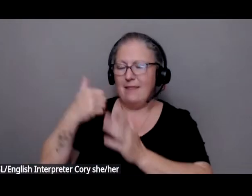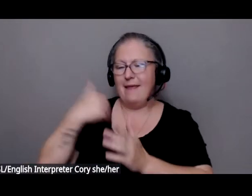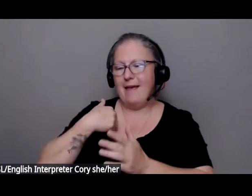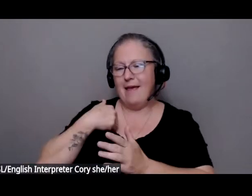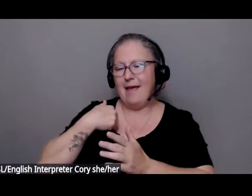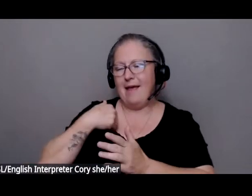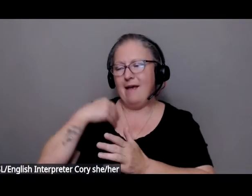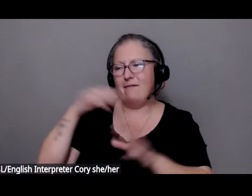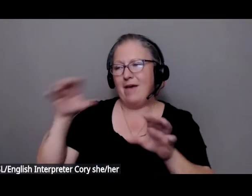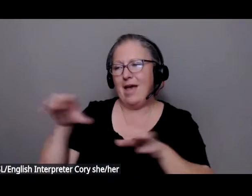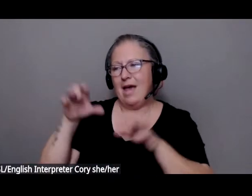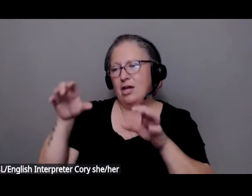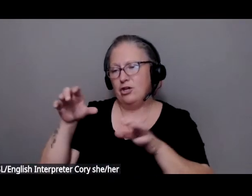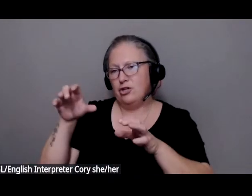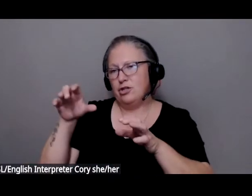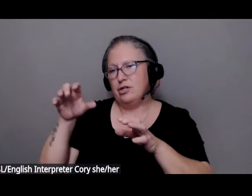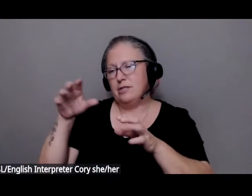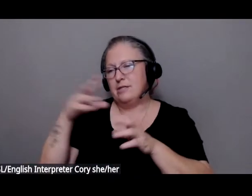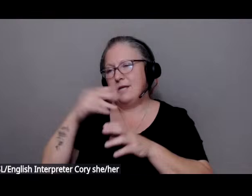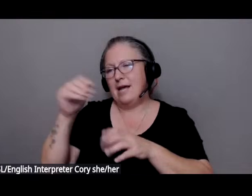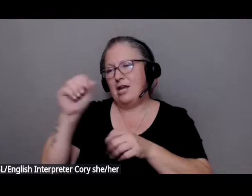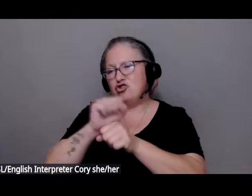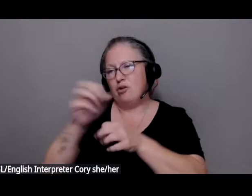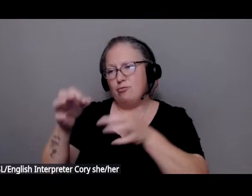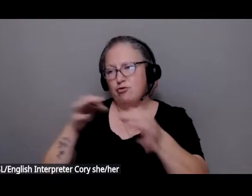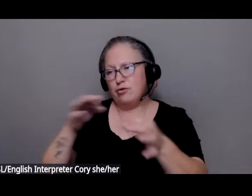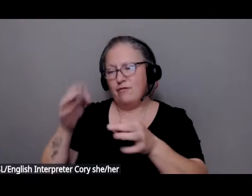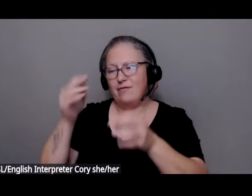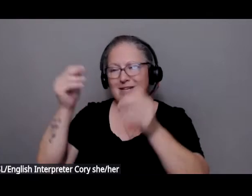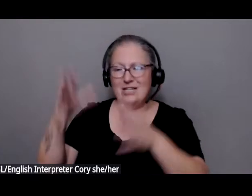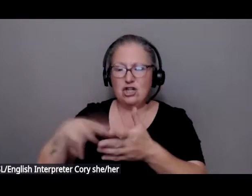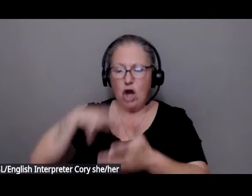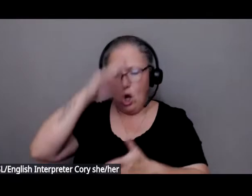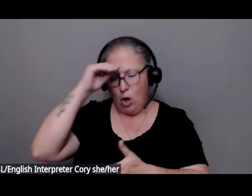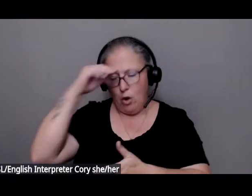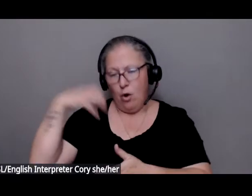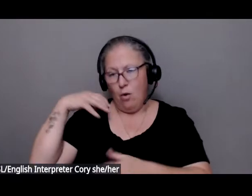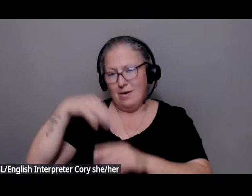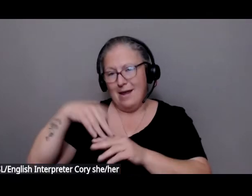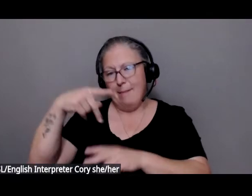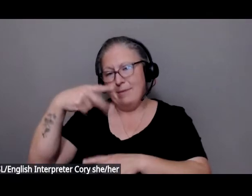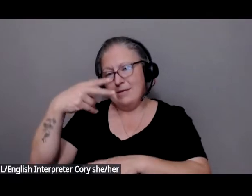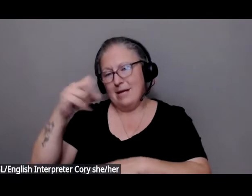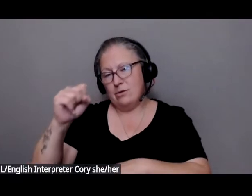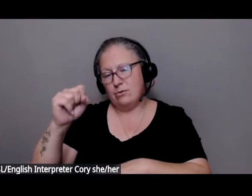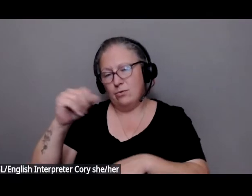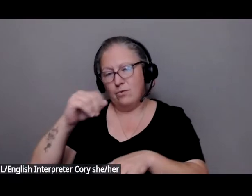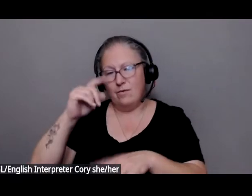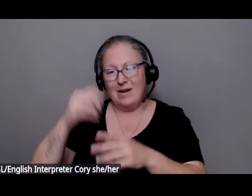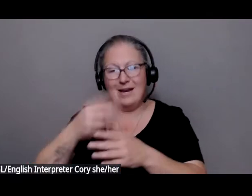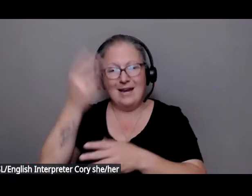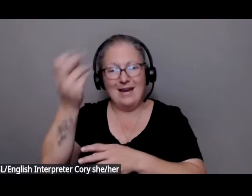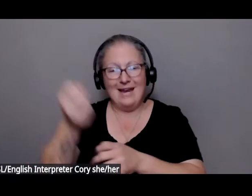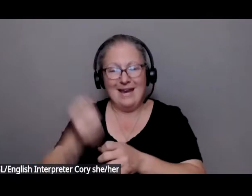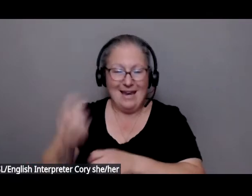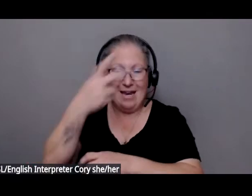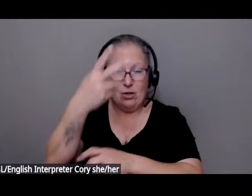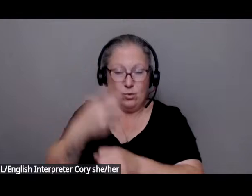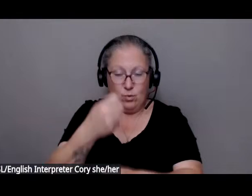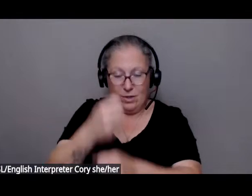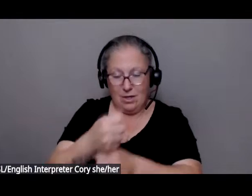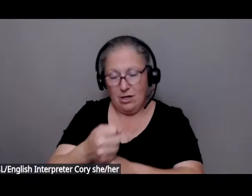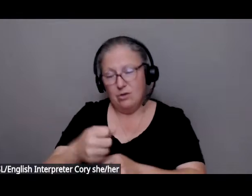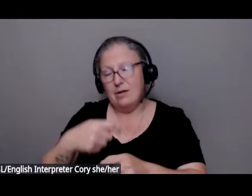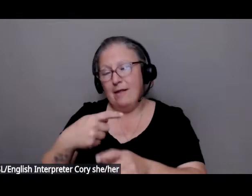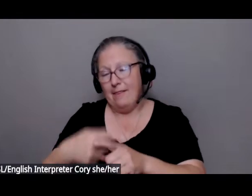personnel actions and we have a job description for a teacher learning coach at Peninsula High School for the next 2 years. And then we have